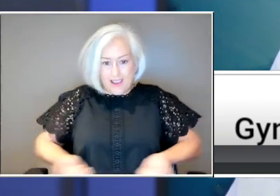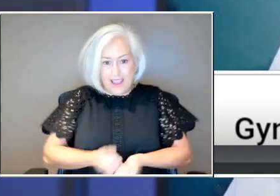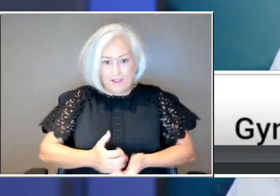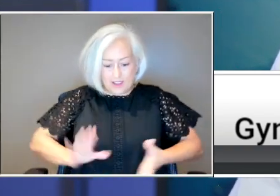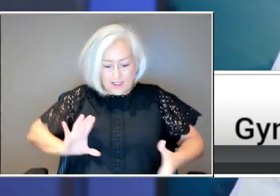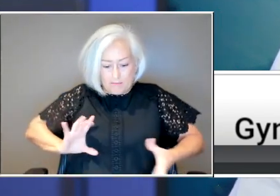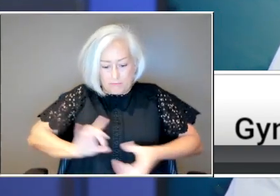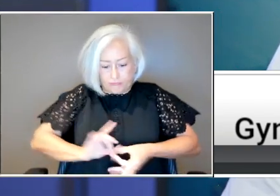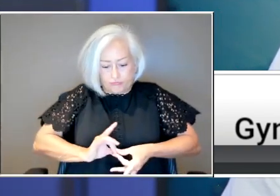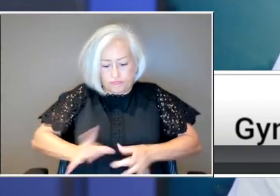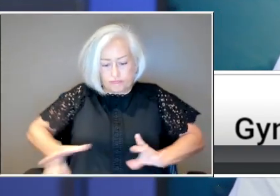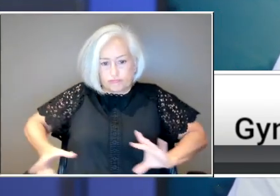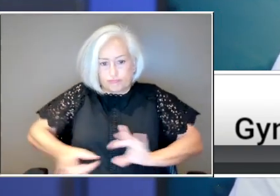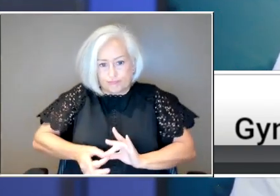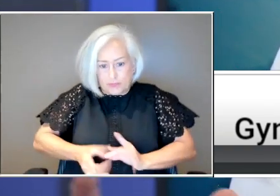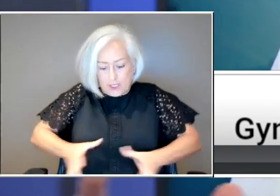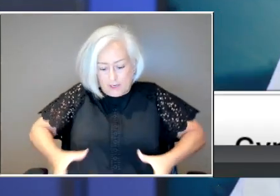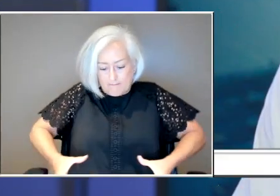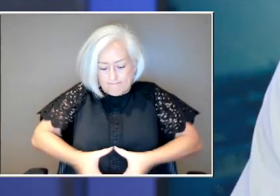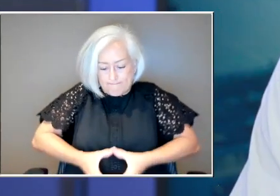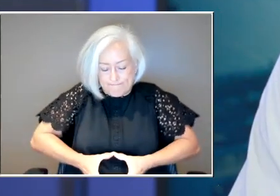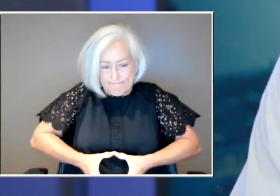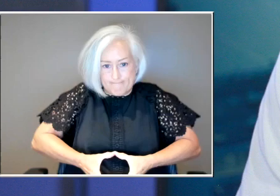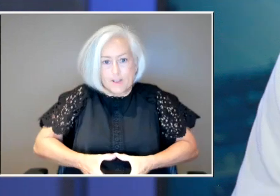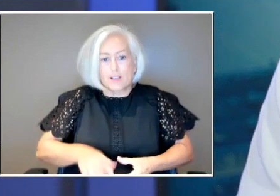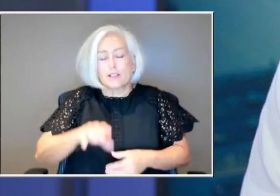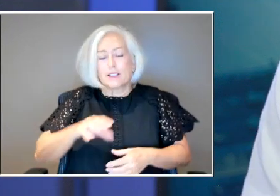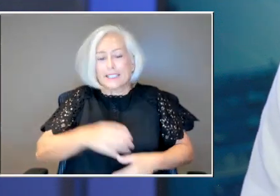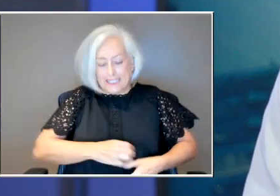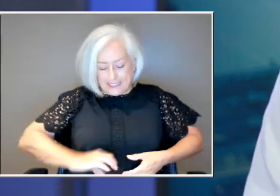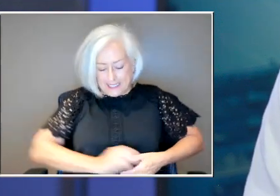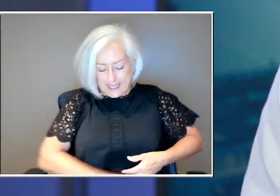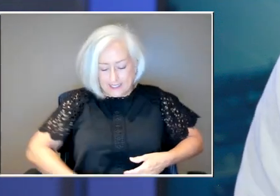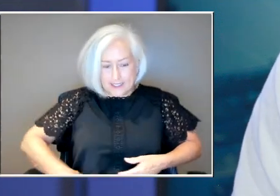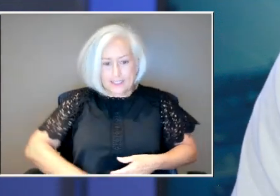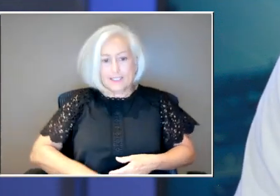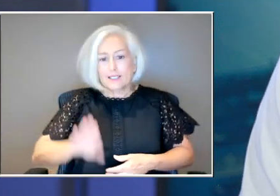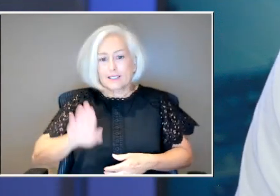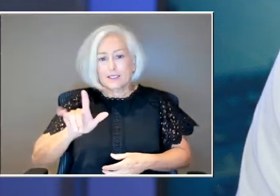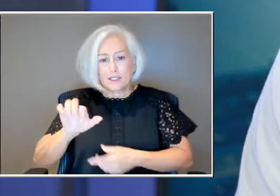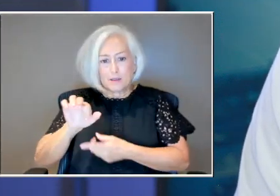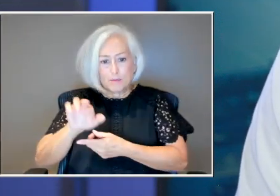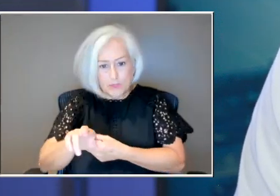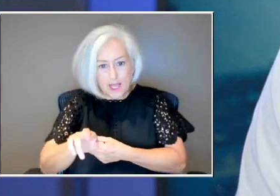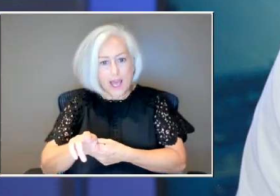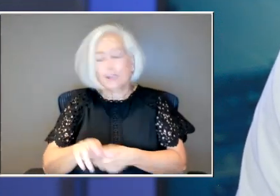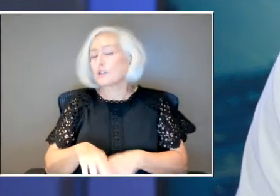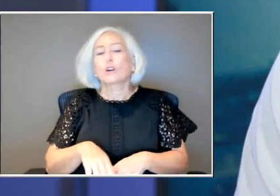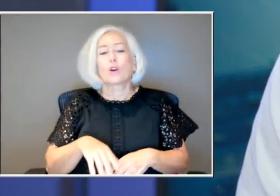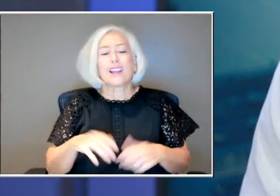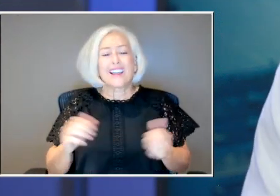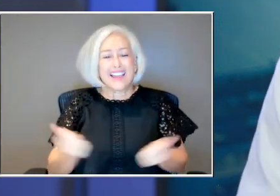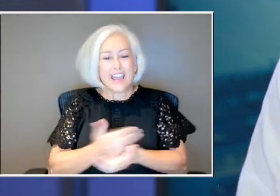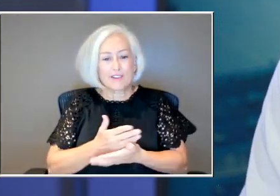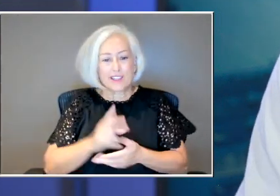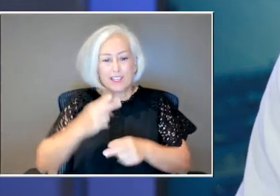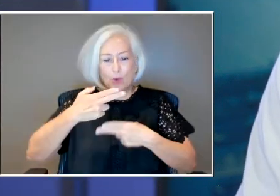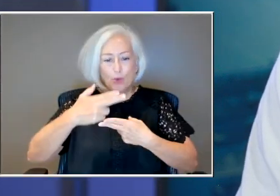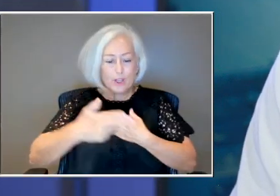the intestines, the bladder, all of those things. We call it a frozen pelvis, actually, is the term that's used to describe